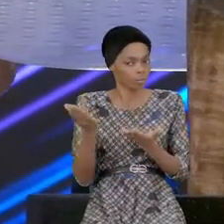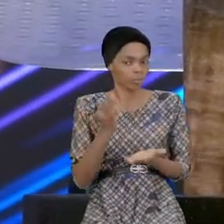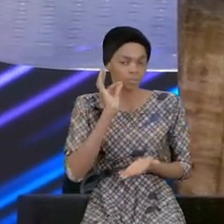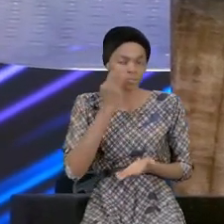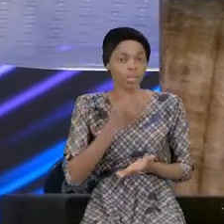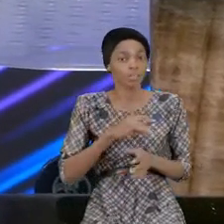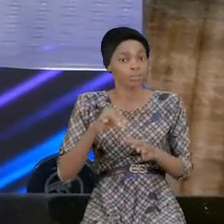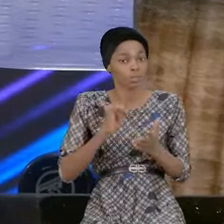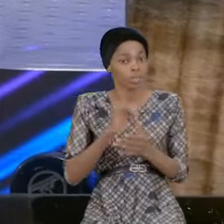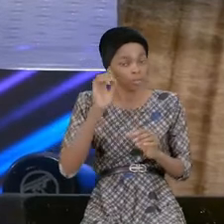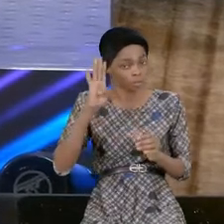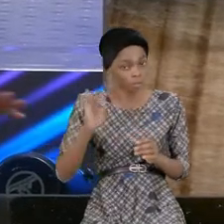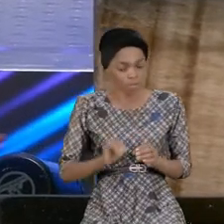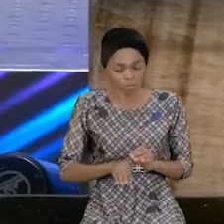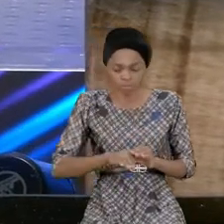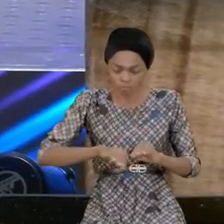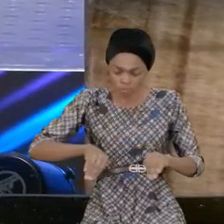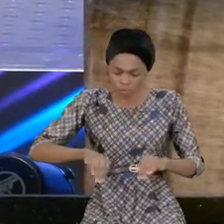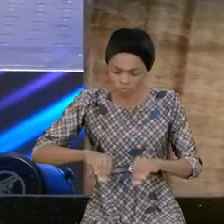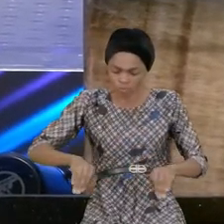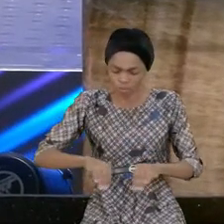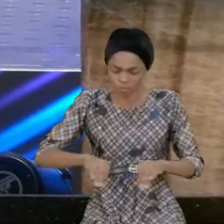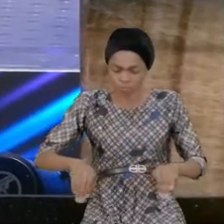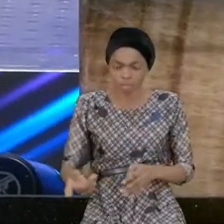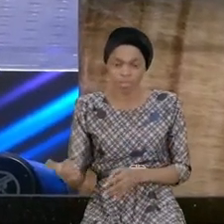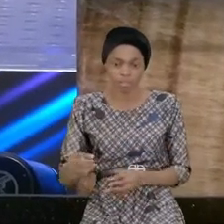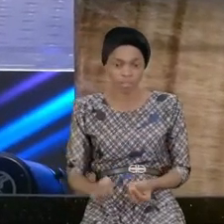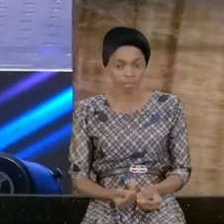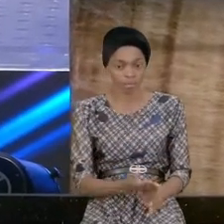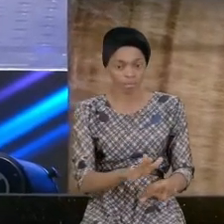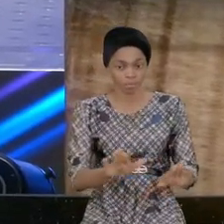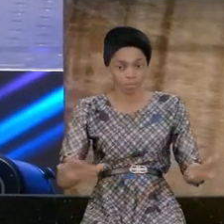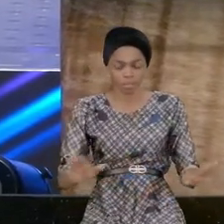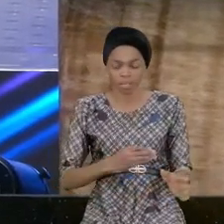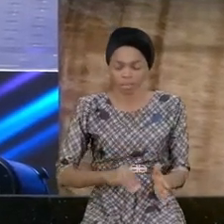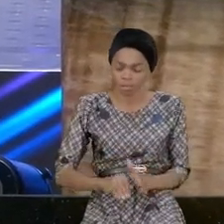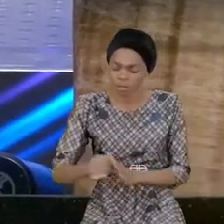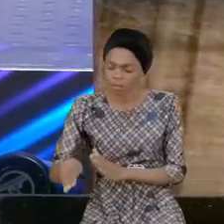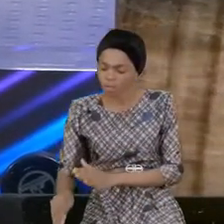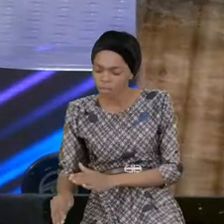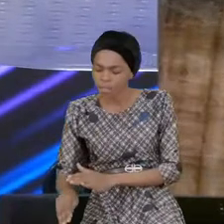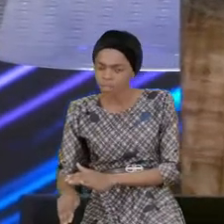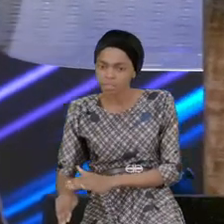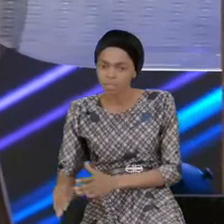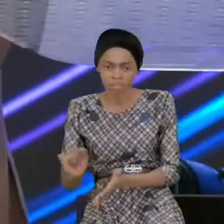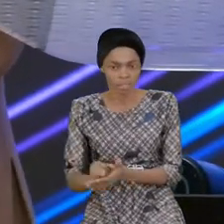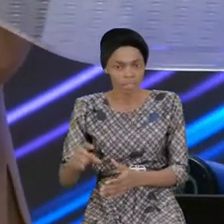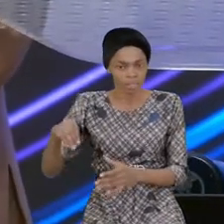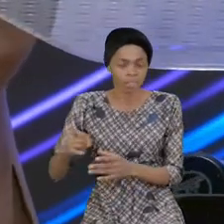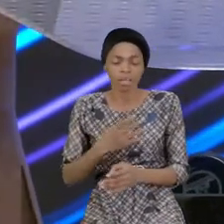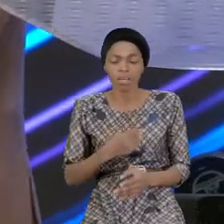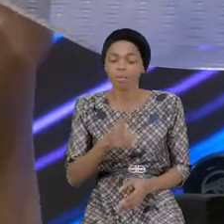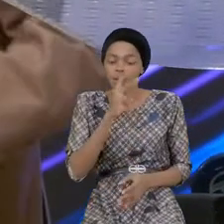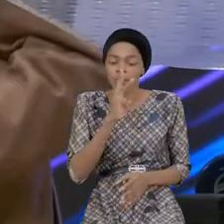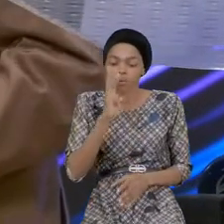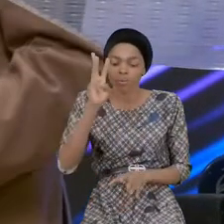have to plow the field, plant the seed, and then by watering,